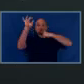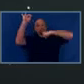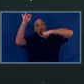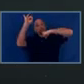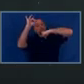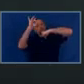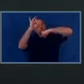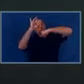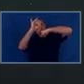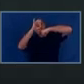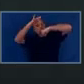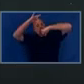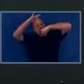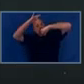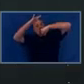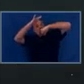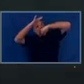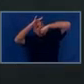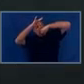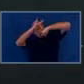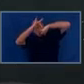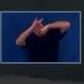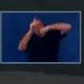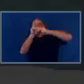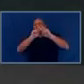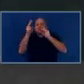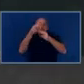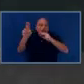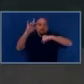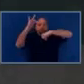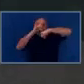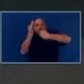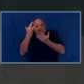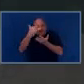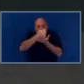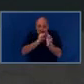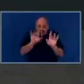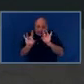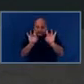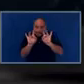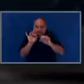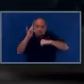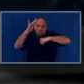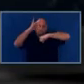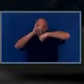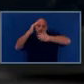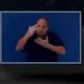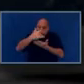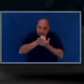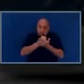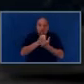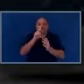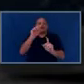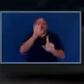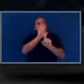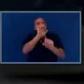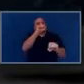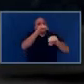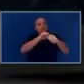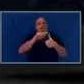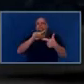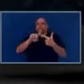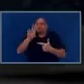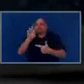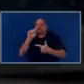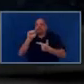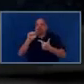and its robotic arm touched down for a few seconds to collect the sample of an asteroid's rock and dust. This precious rock and